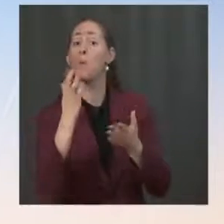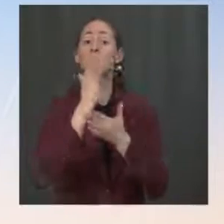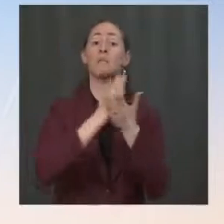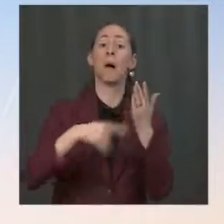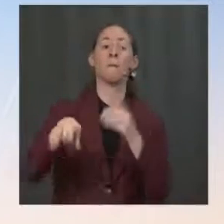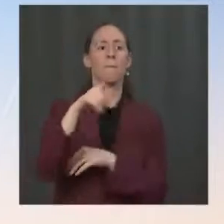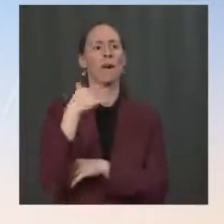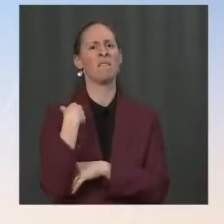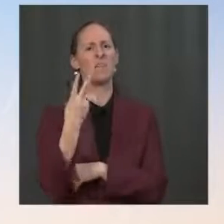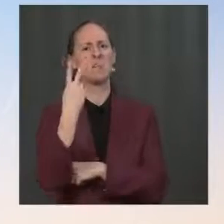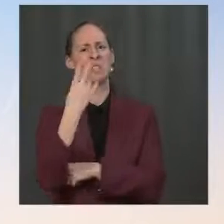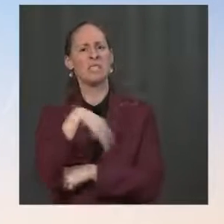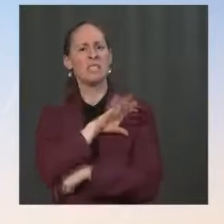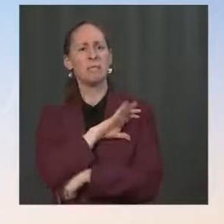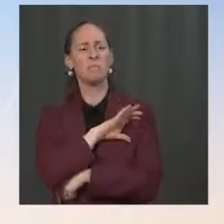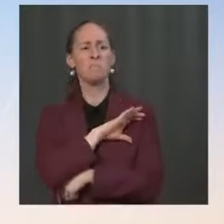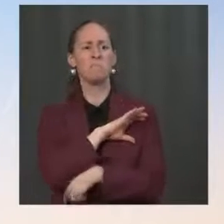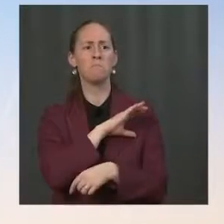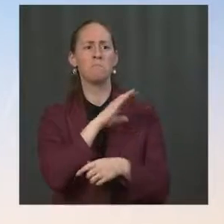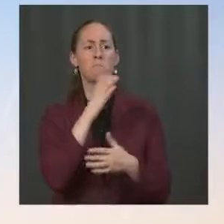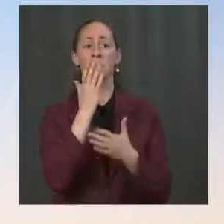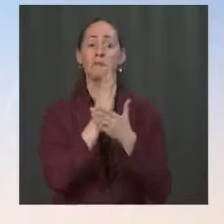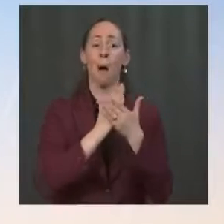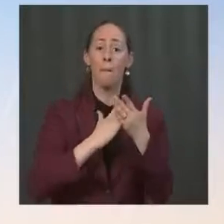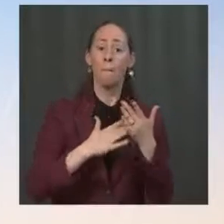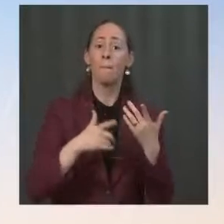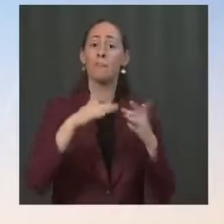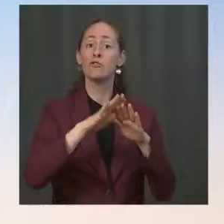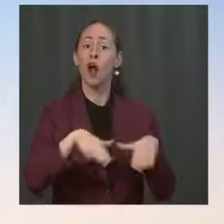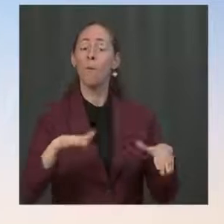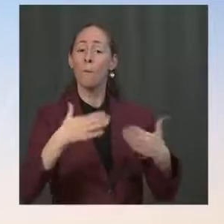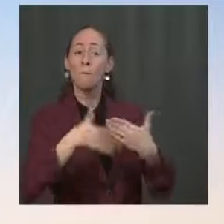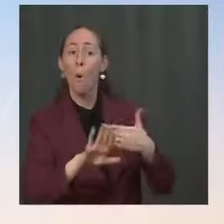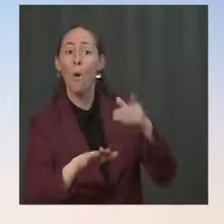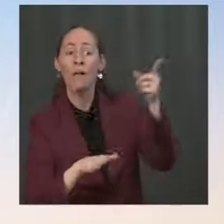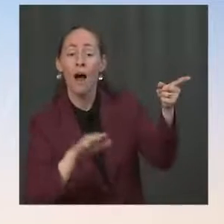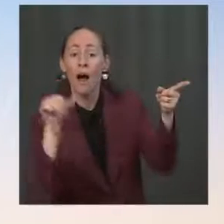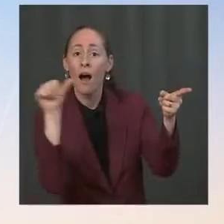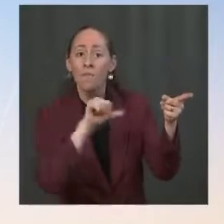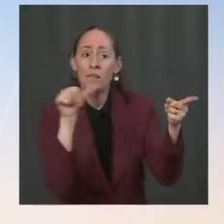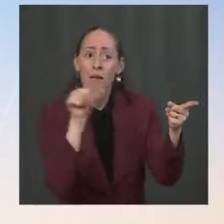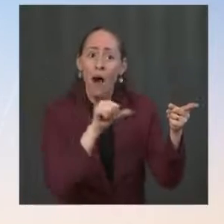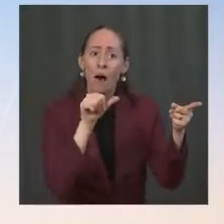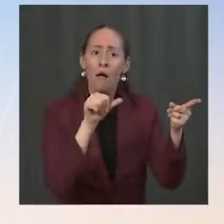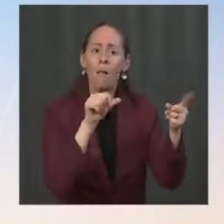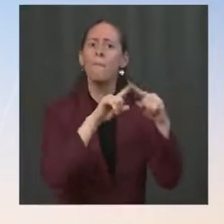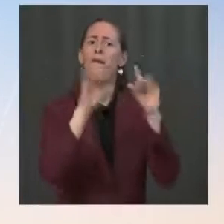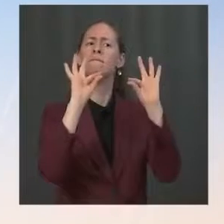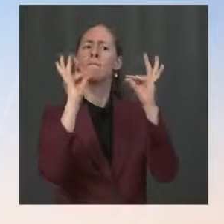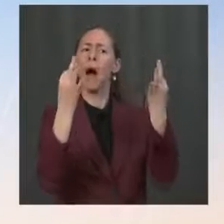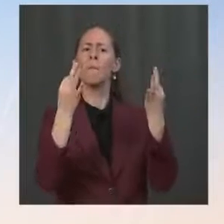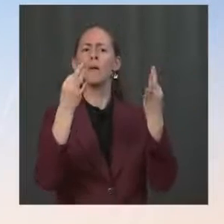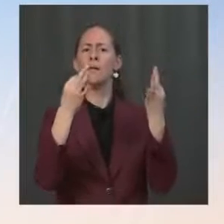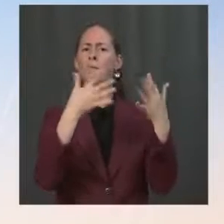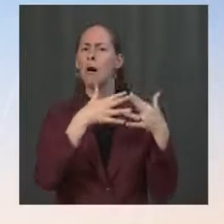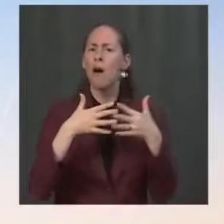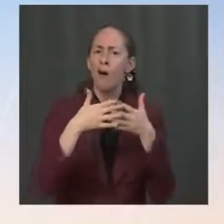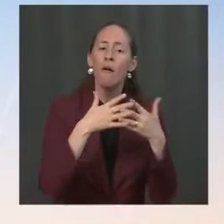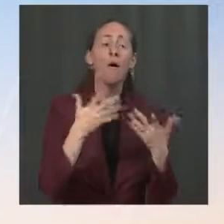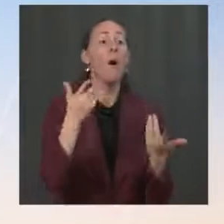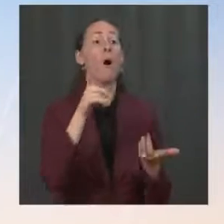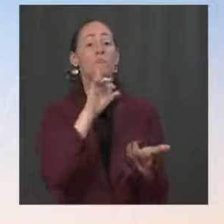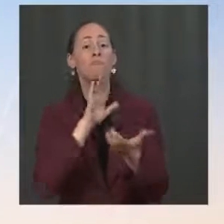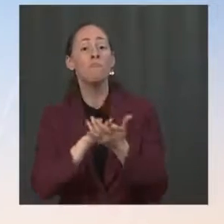nationals. Some of them may have lived their whole lives in Afghanistan. Immediate family members, that means spouses and children. It also means